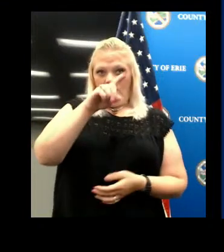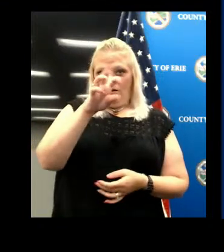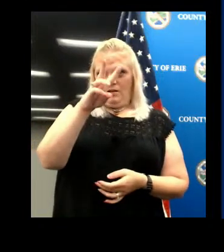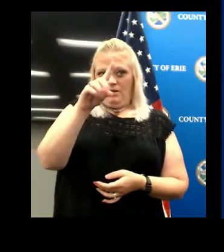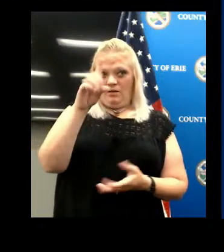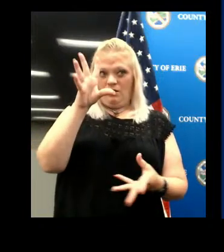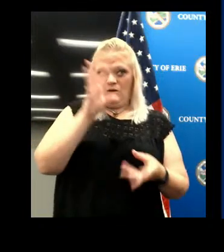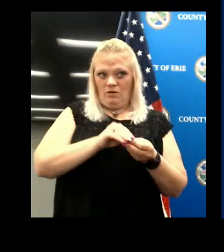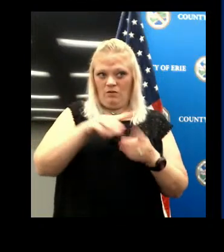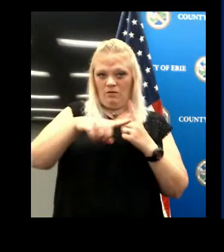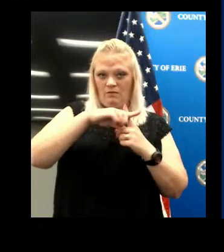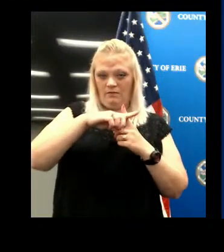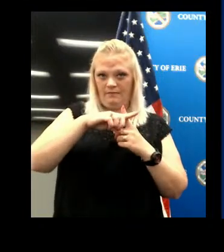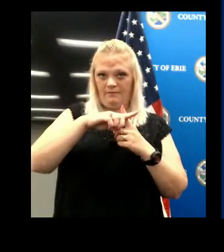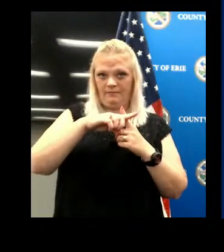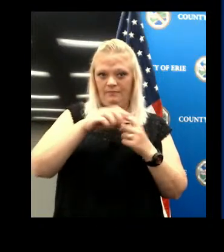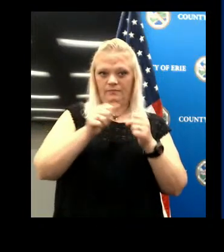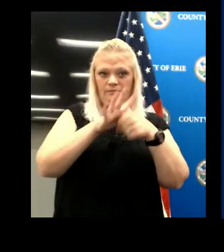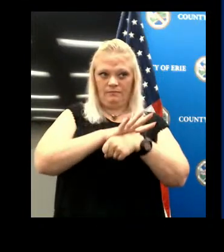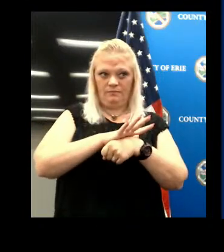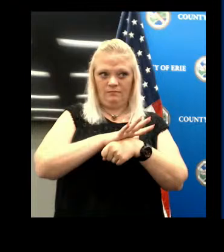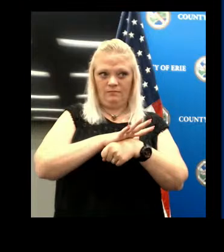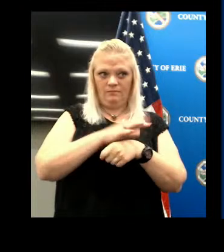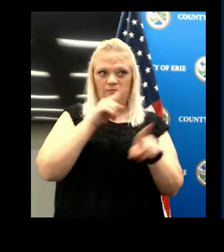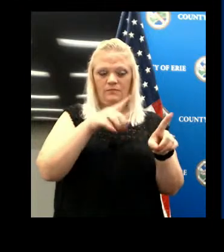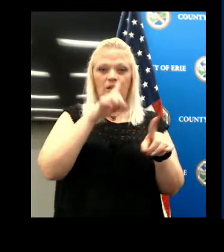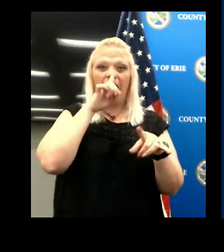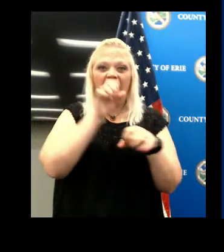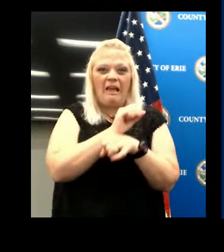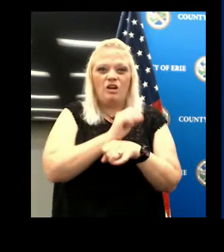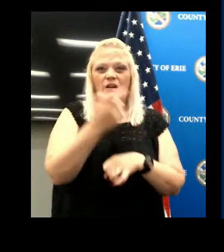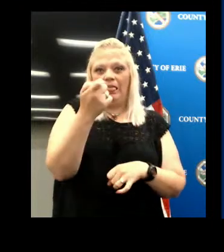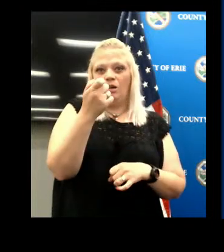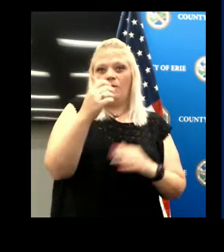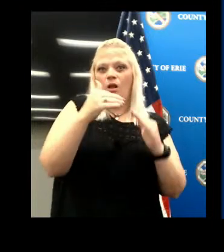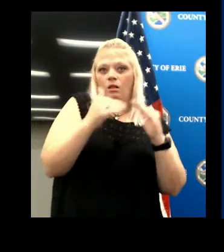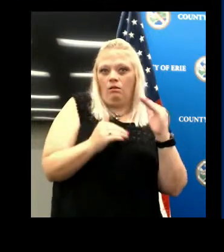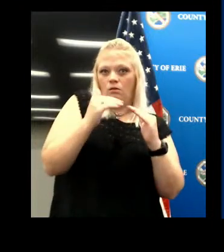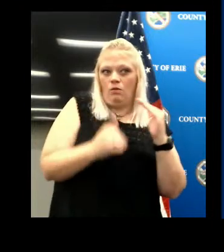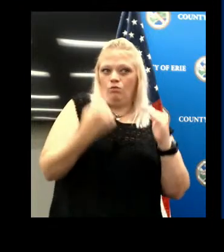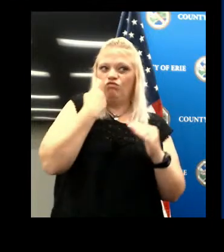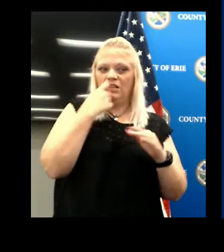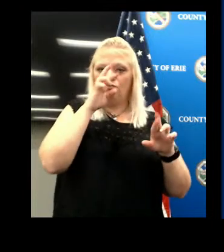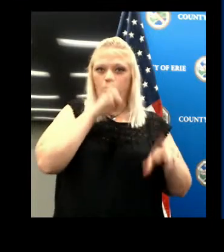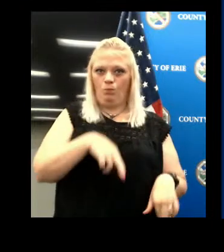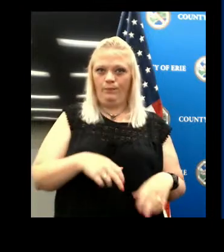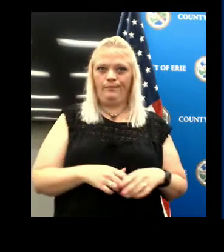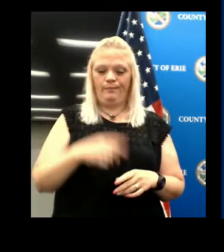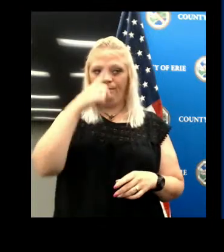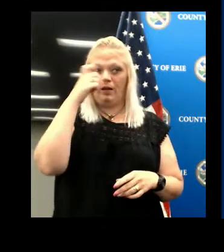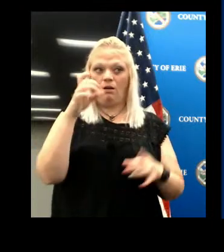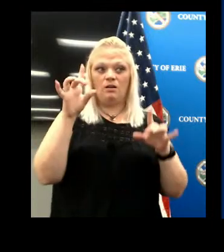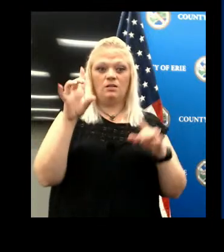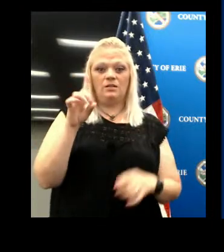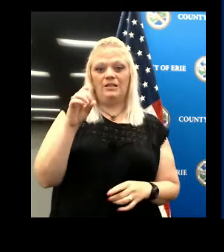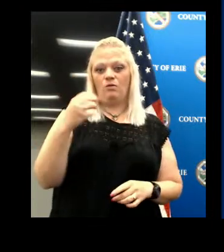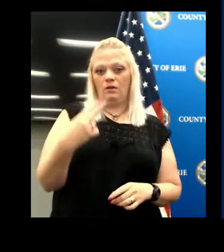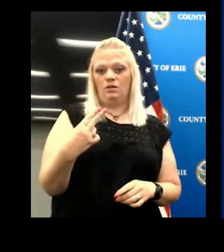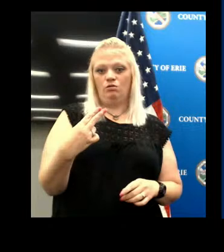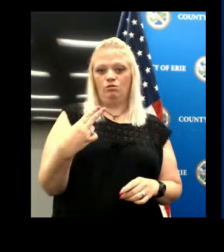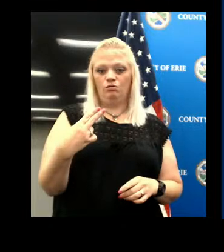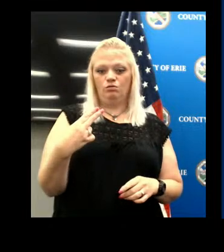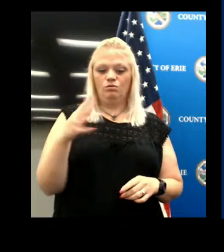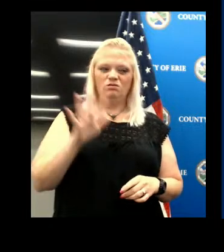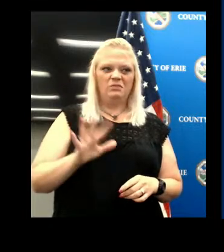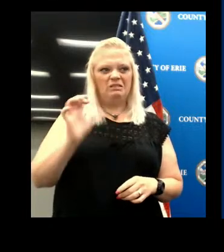10,161 total positive cases of coronavirus. This is actually slightly lower than what was recently reported, because our Department of Health, which had